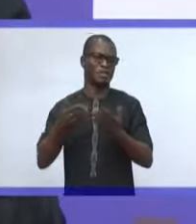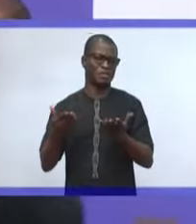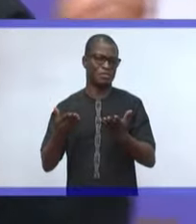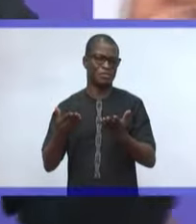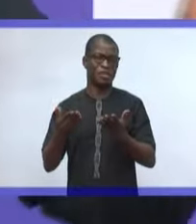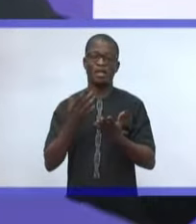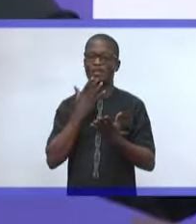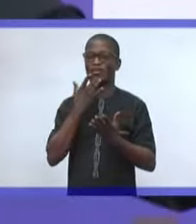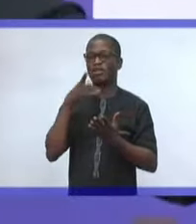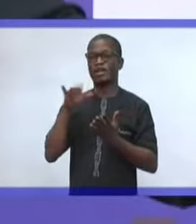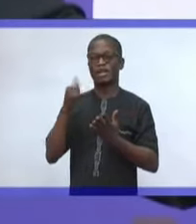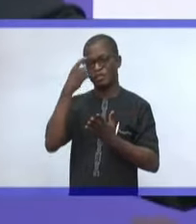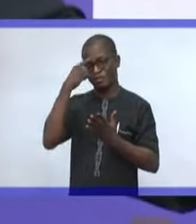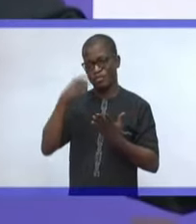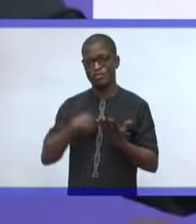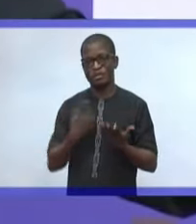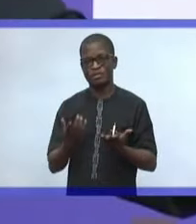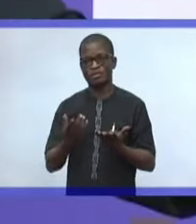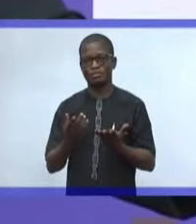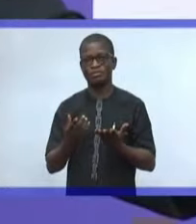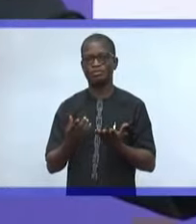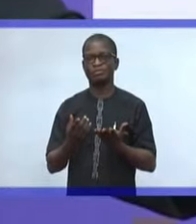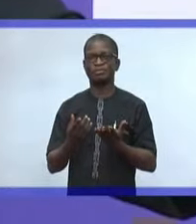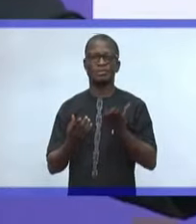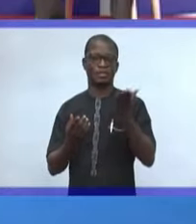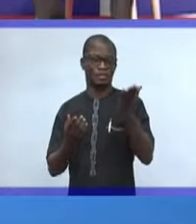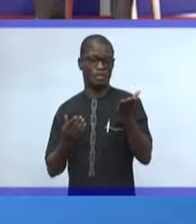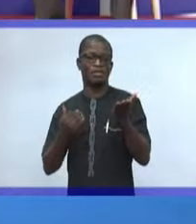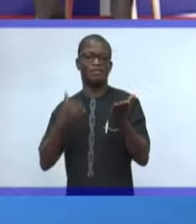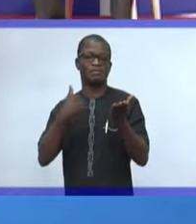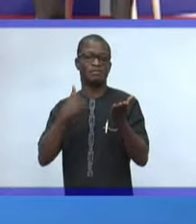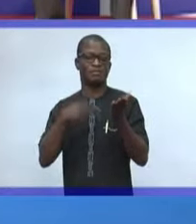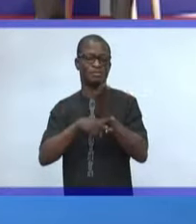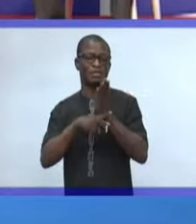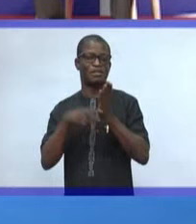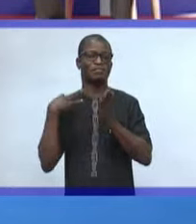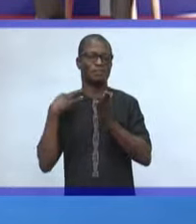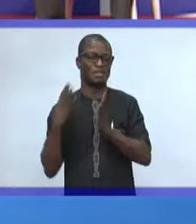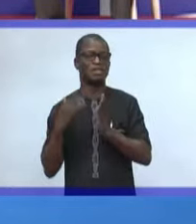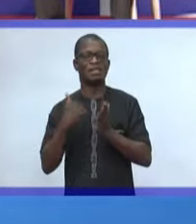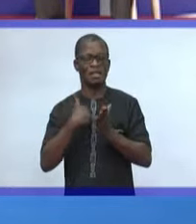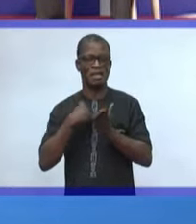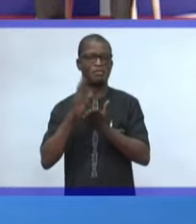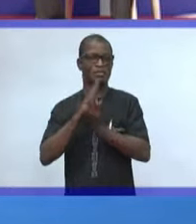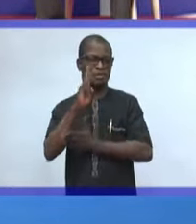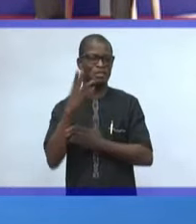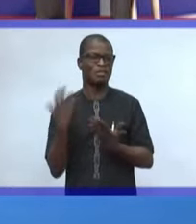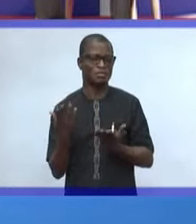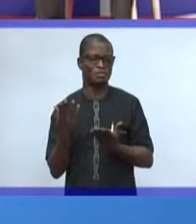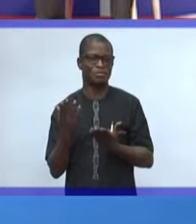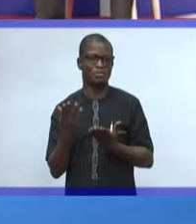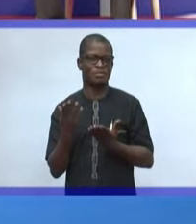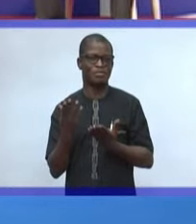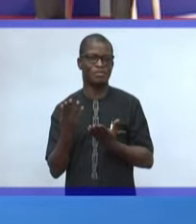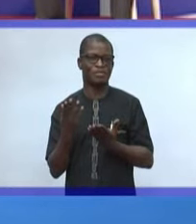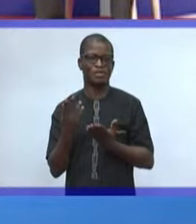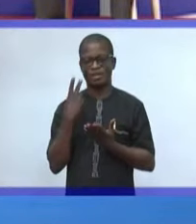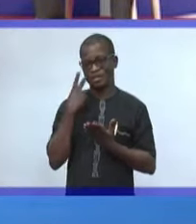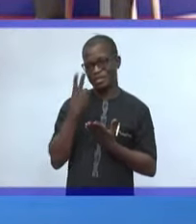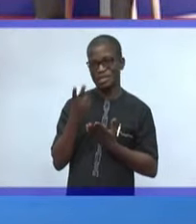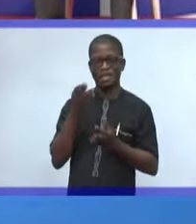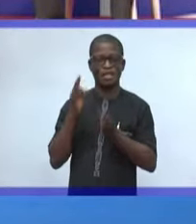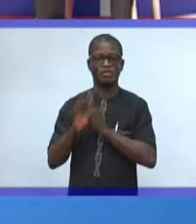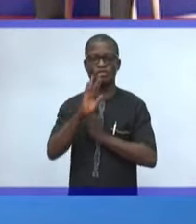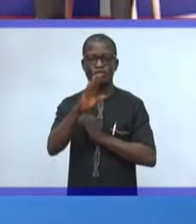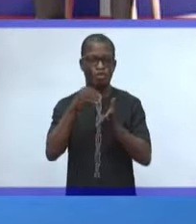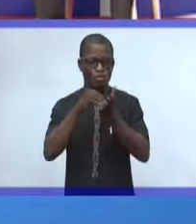me, he owns a university. So I'm going to say to him, well, listen, if your own is